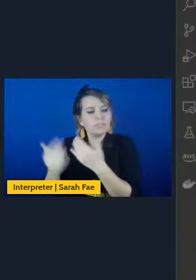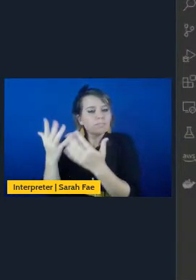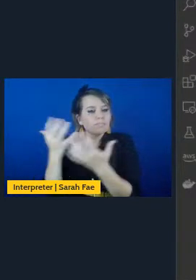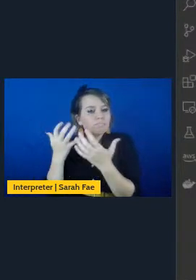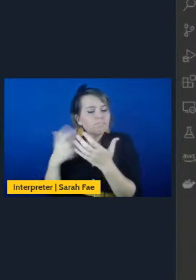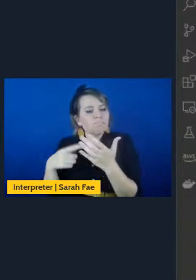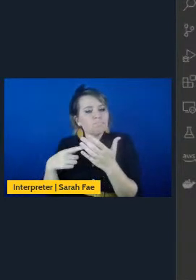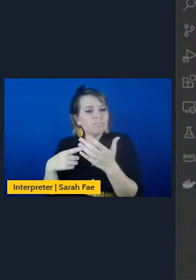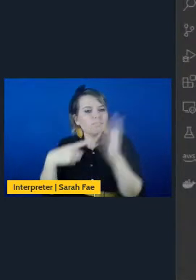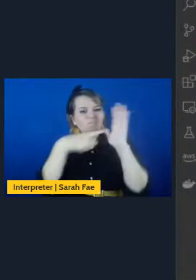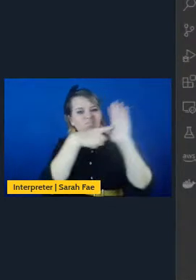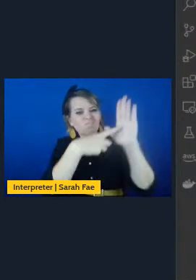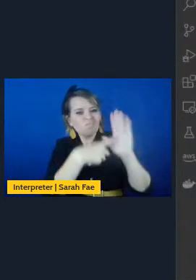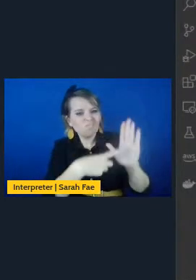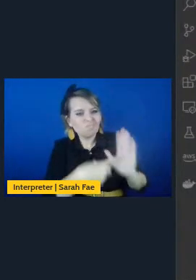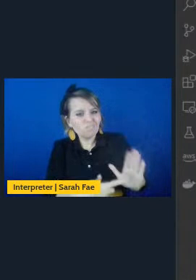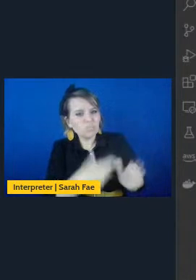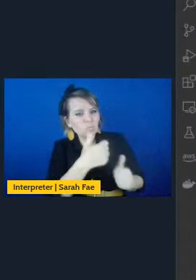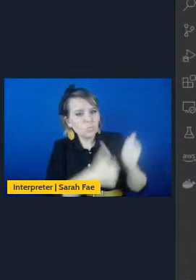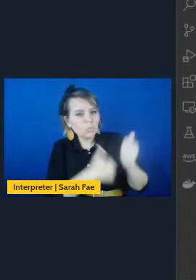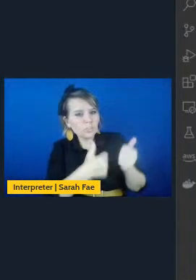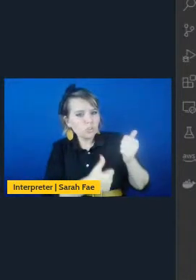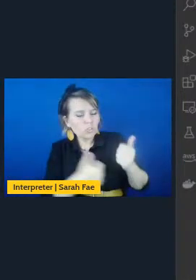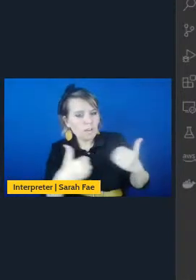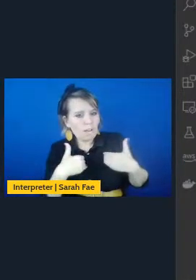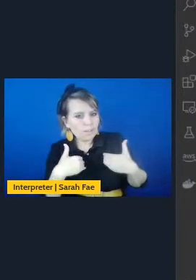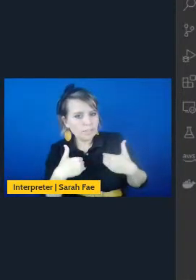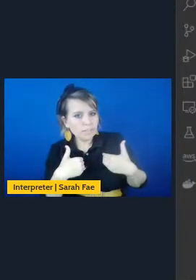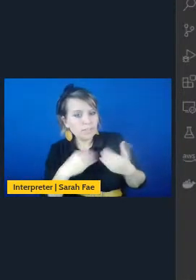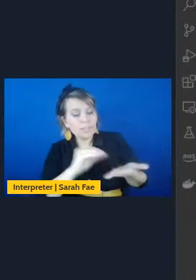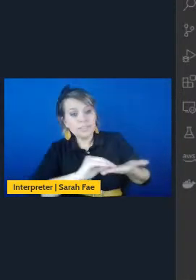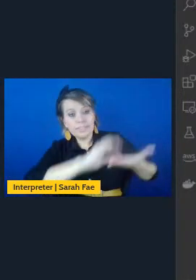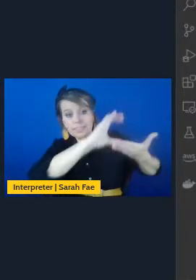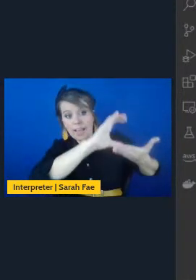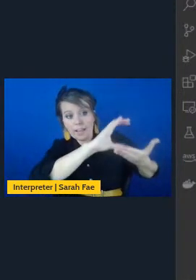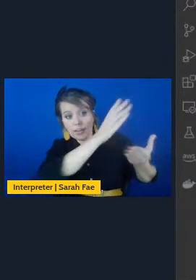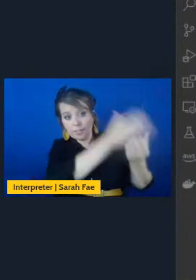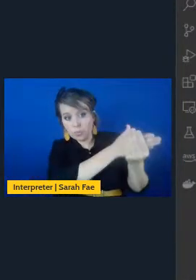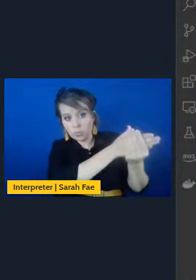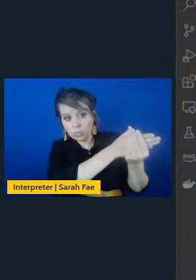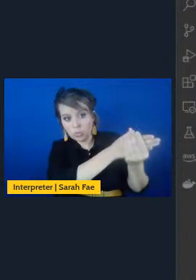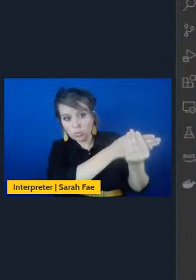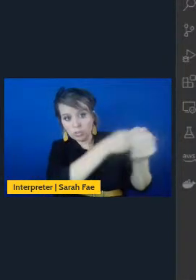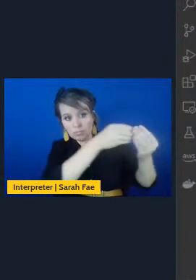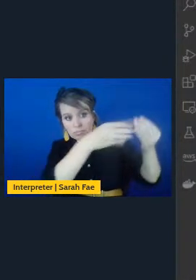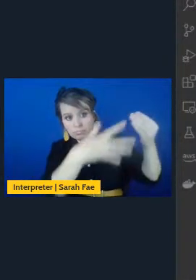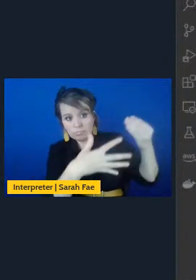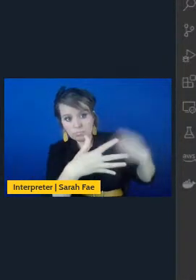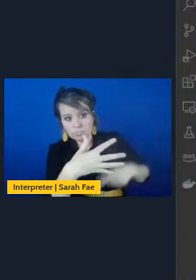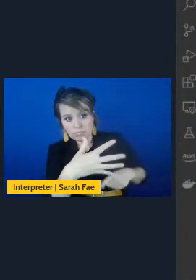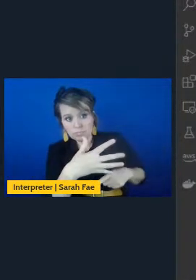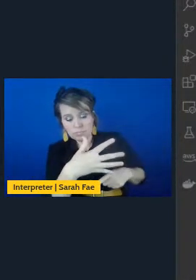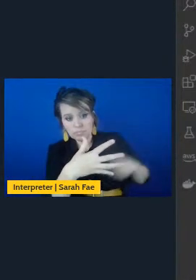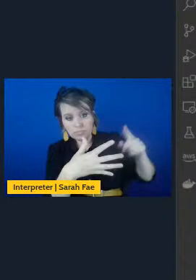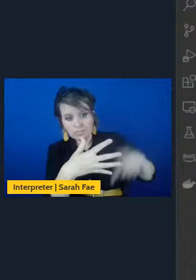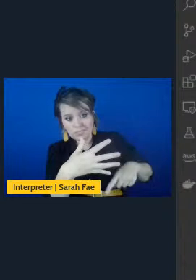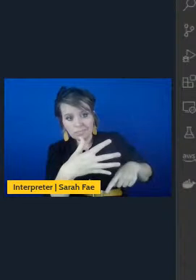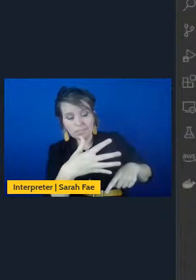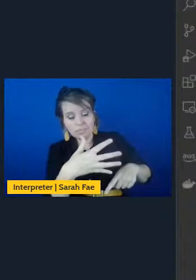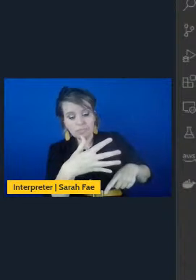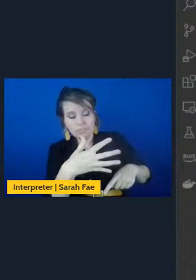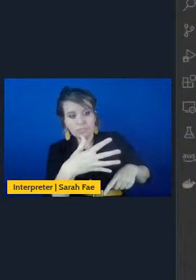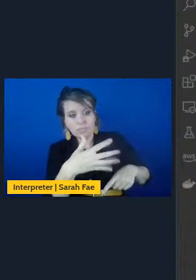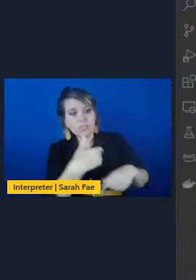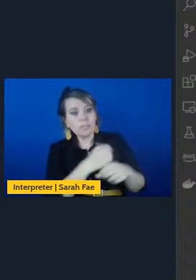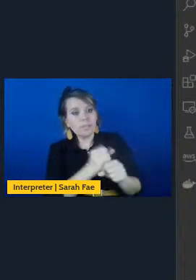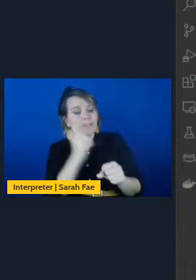folder has what. So basically the stack folder over here has the different stack that are created for the